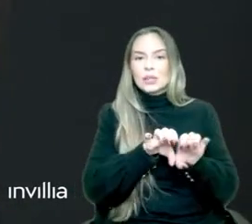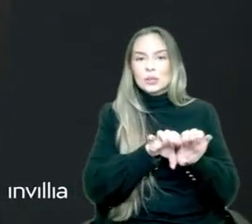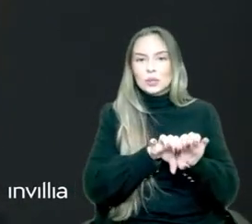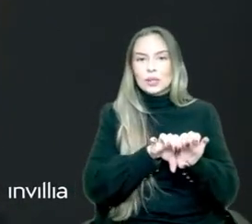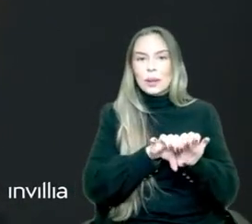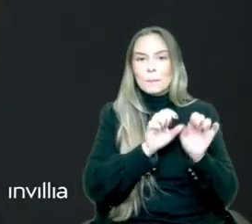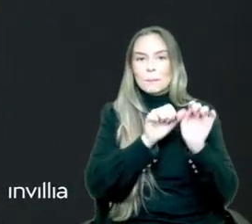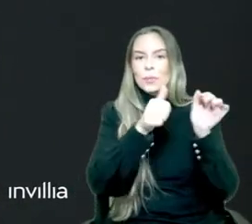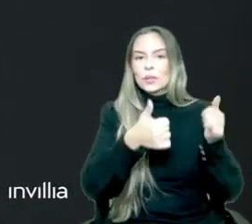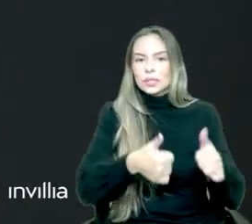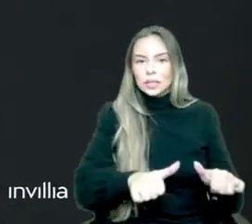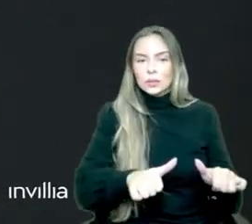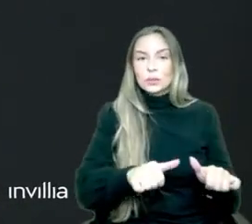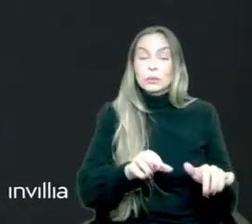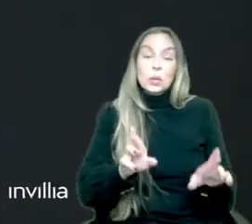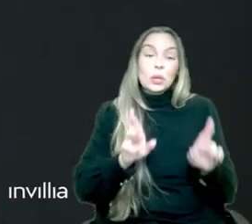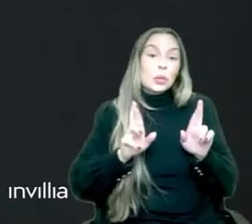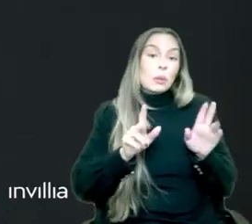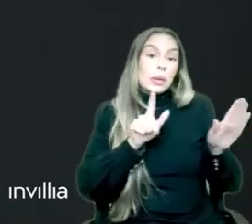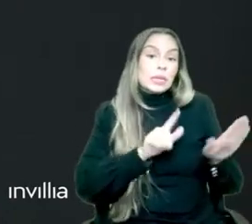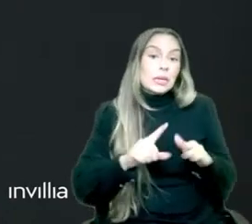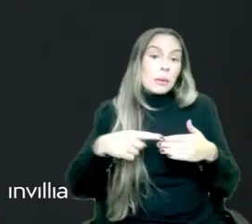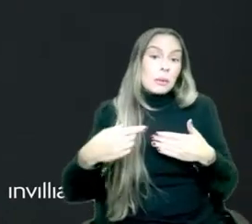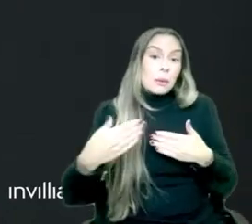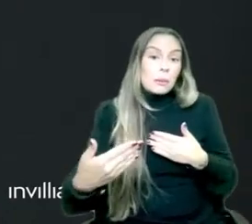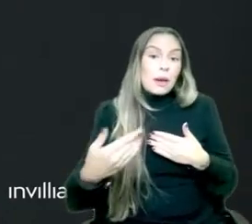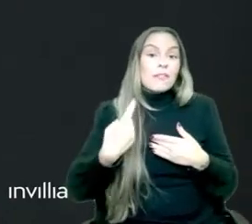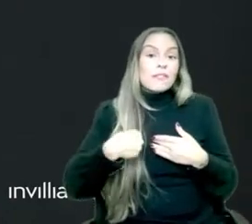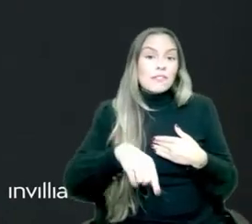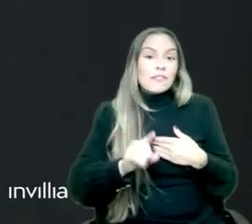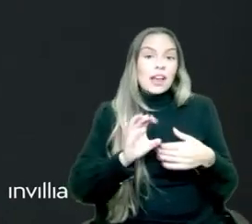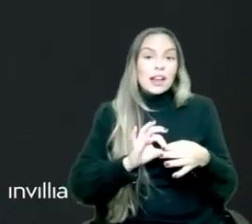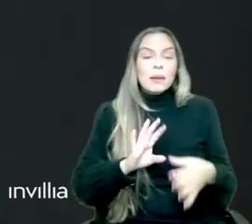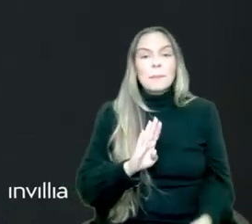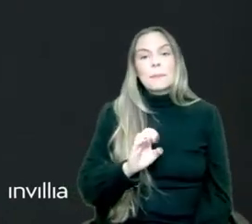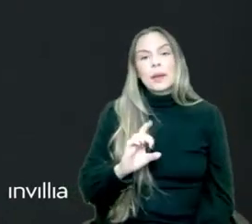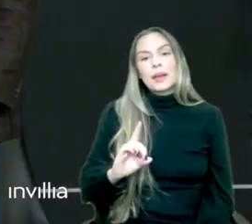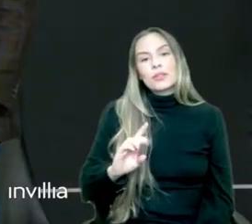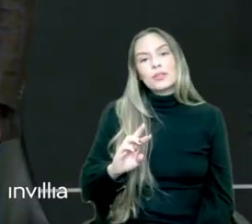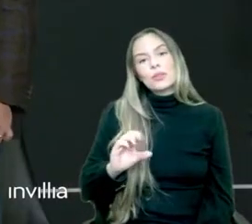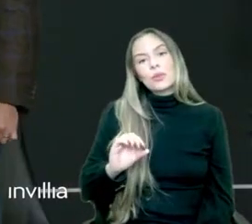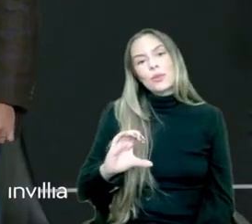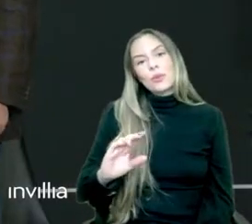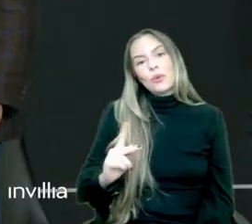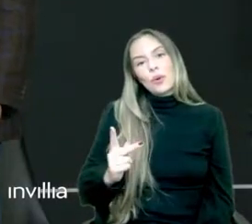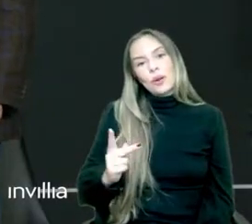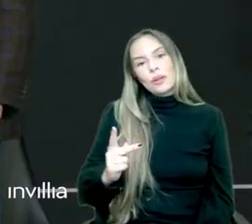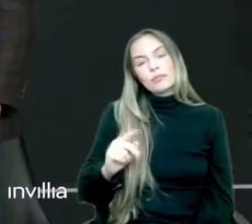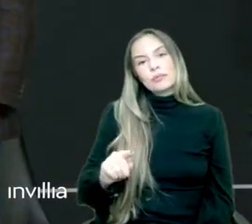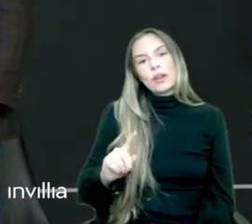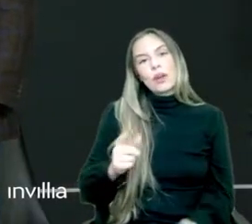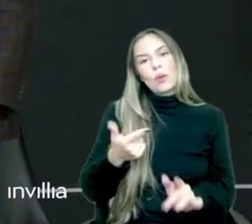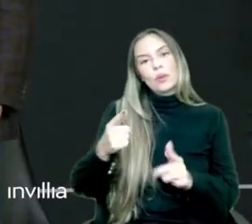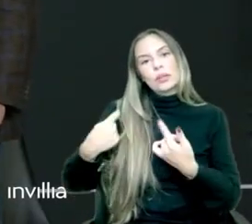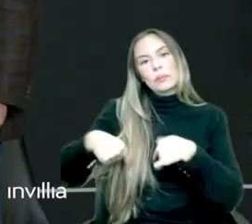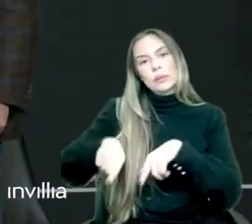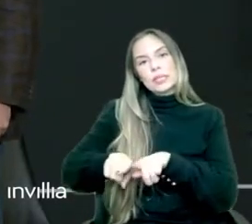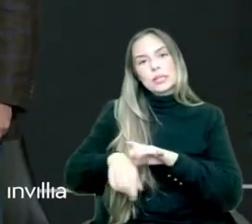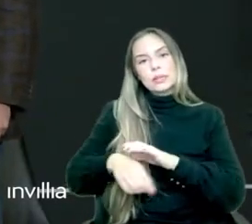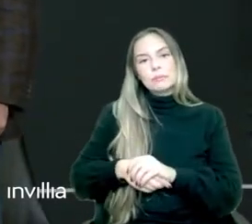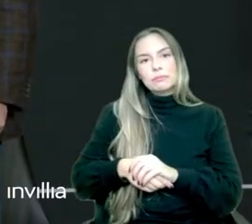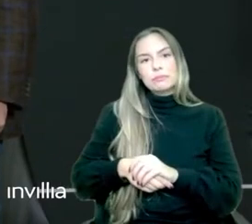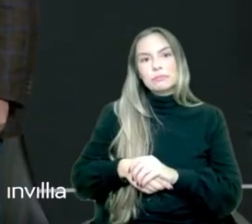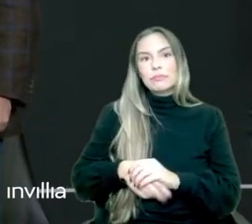hopefully in a few weeks, it'll be available on Bedrock and our other partners. Well, that was a lot.